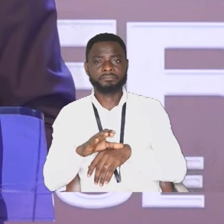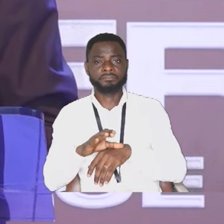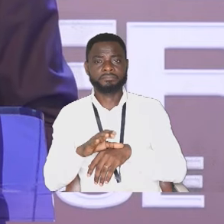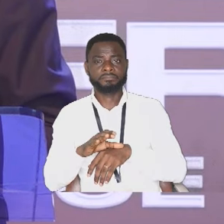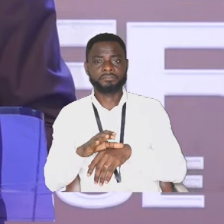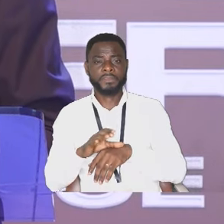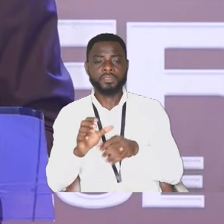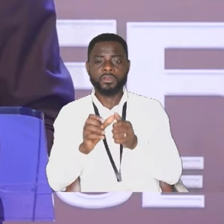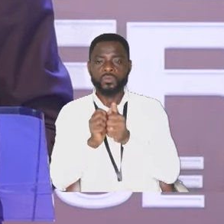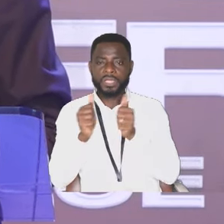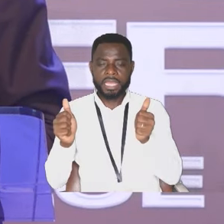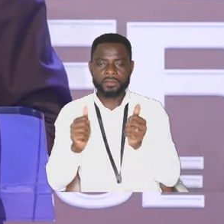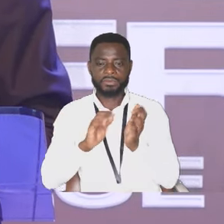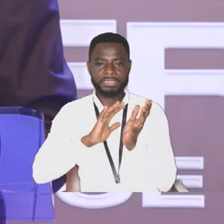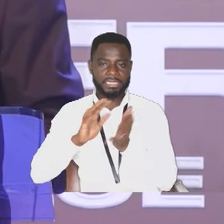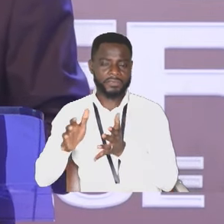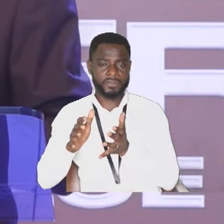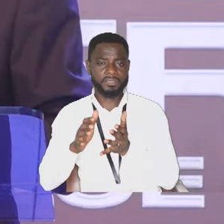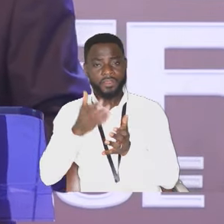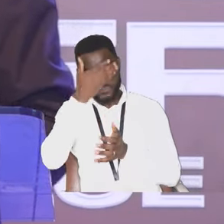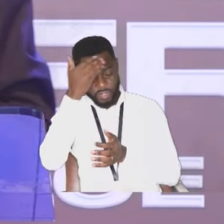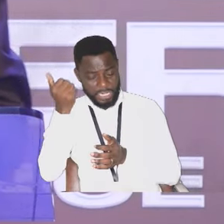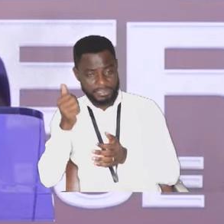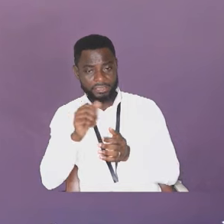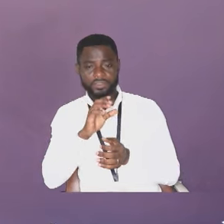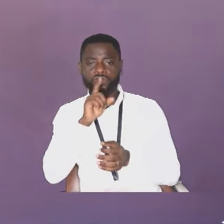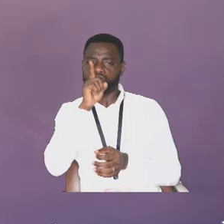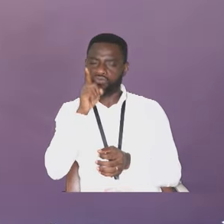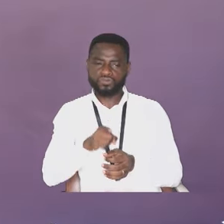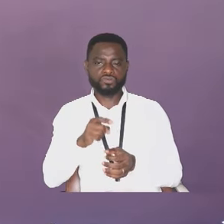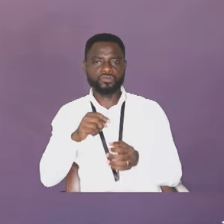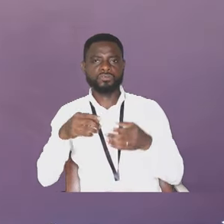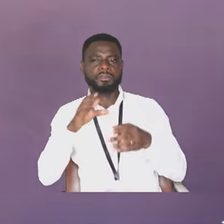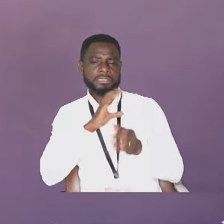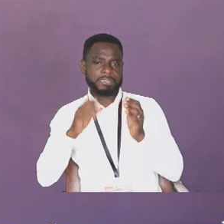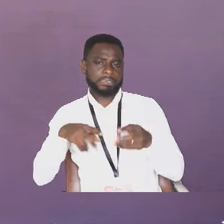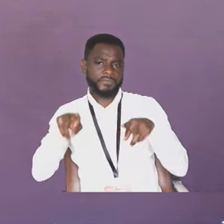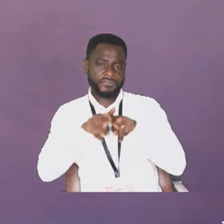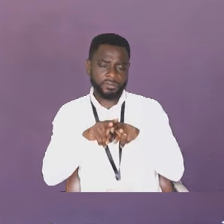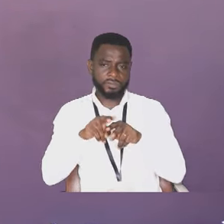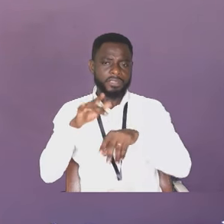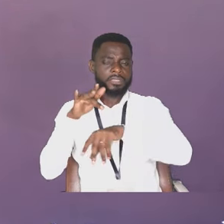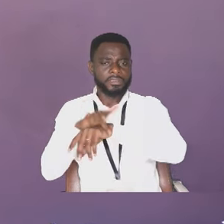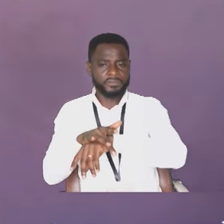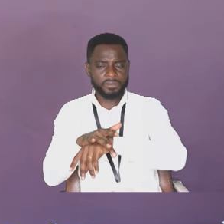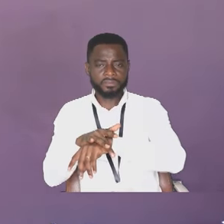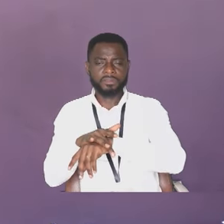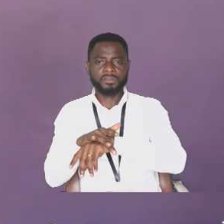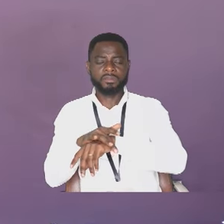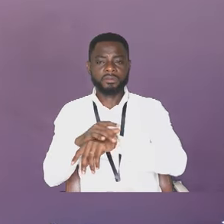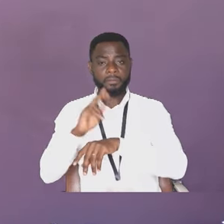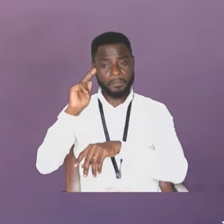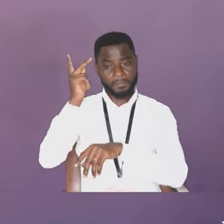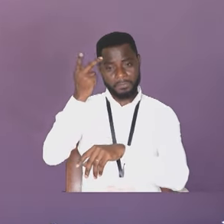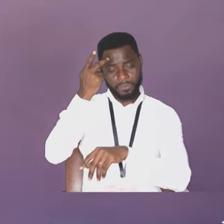Influencing culture without compromising core Christian values. Party politics with Christian values. Influencing the partisan political